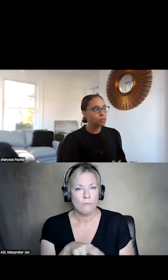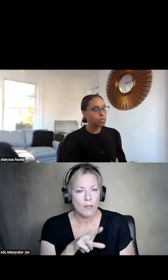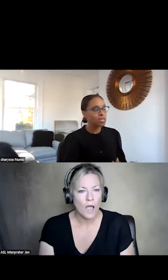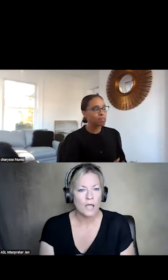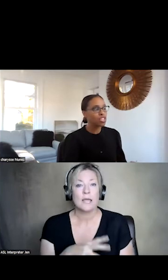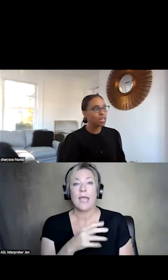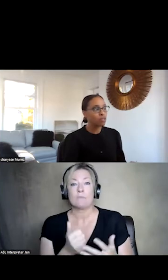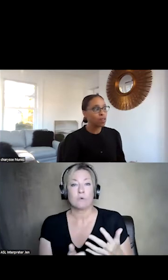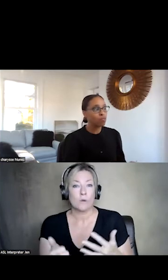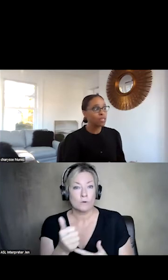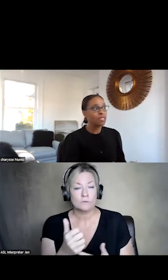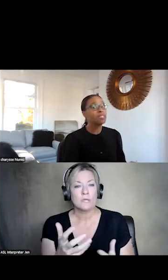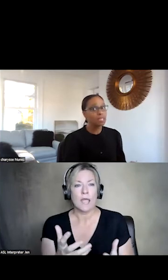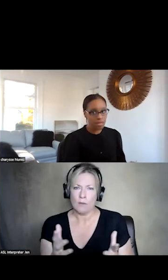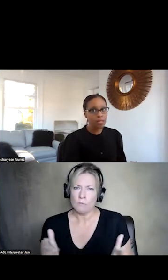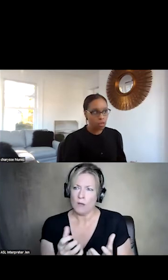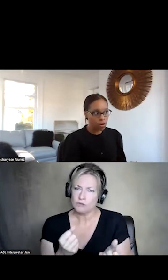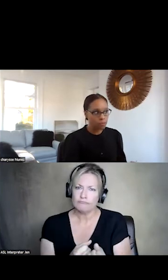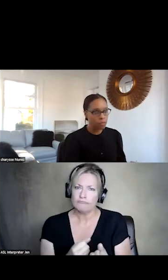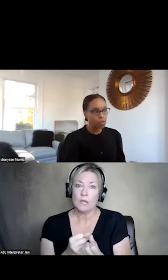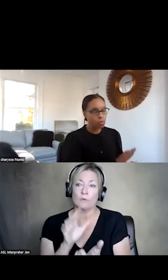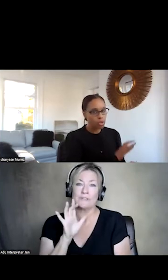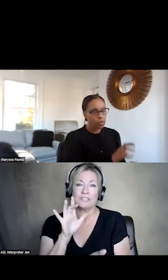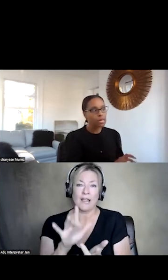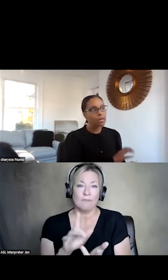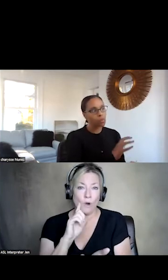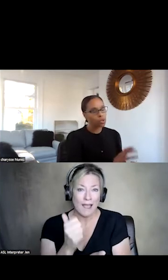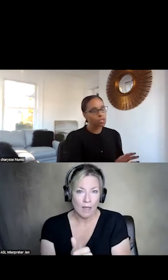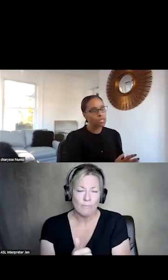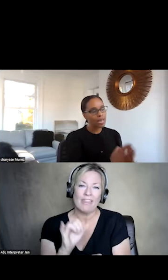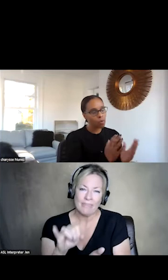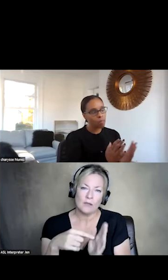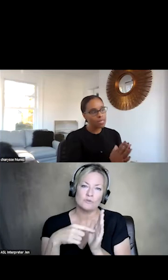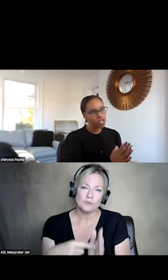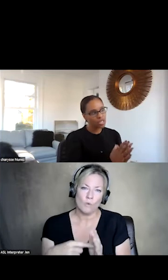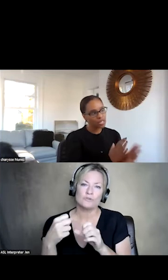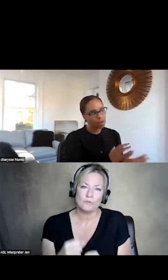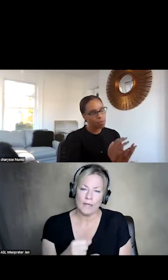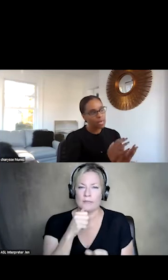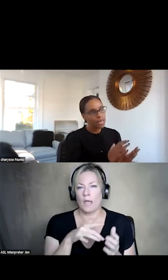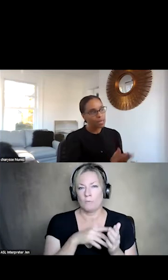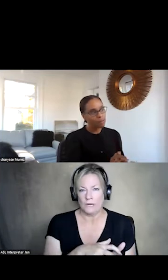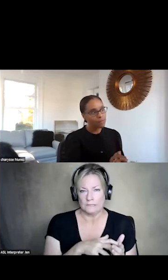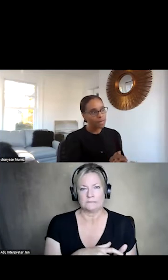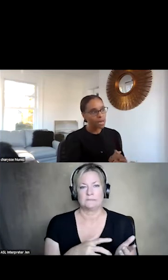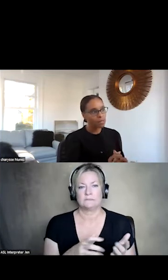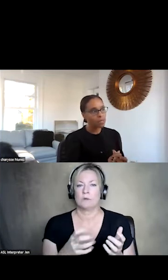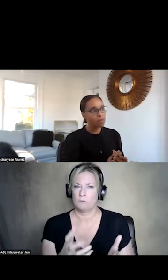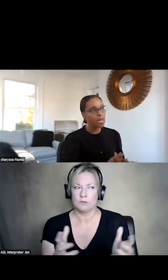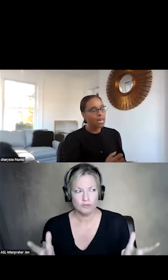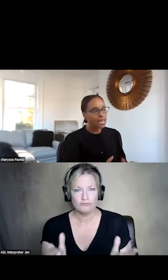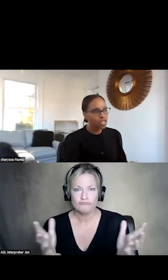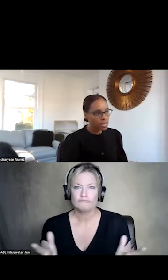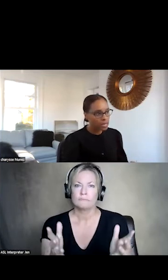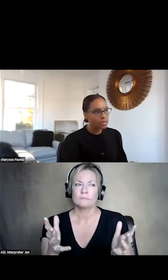to reinforce that reaching out for help is a sign of strength. So we're doing a lot of work to see how our messaging can help elevate that